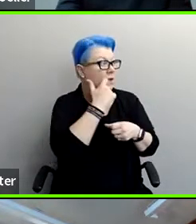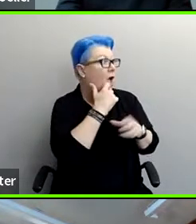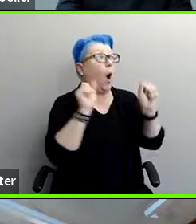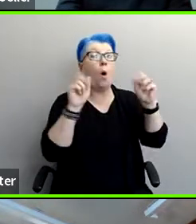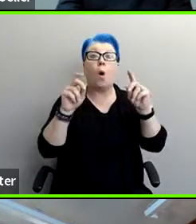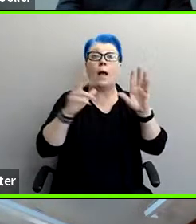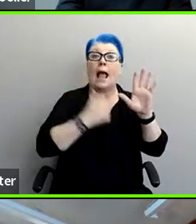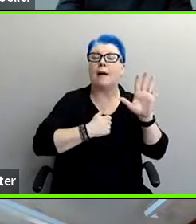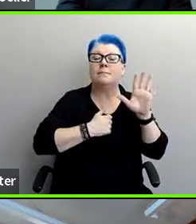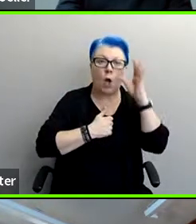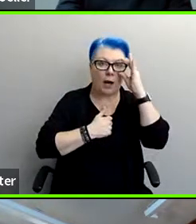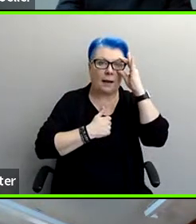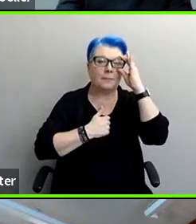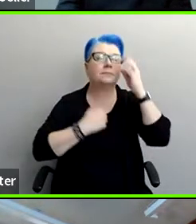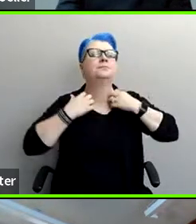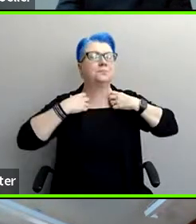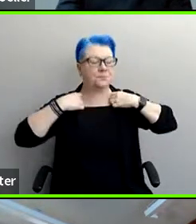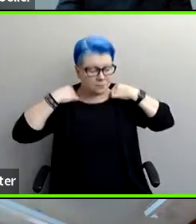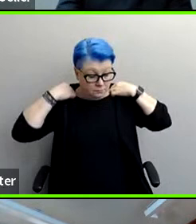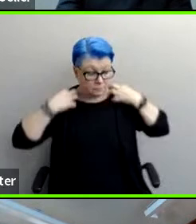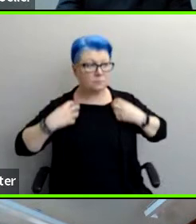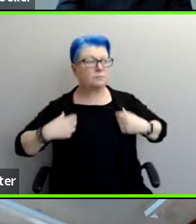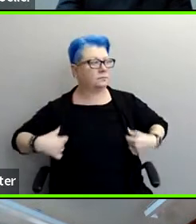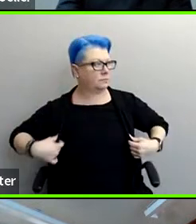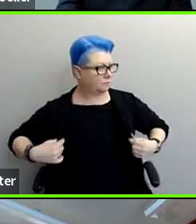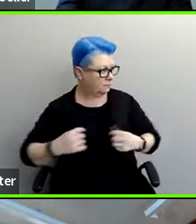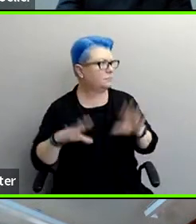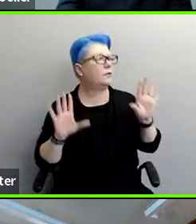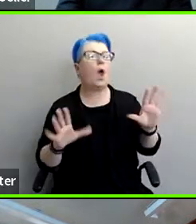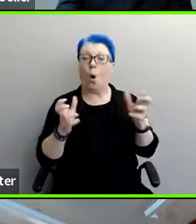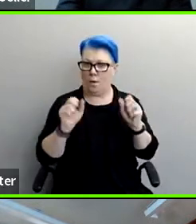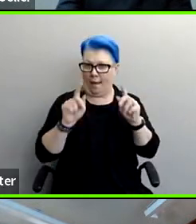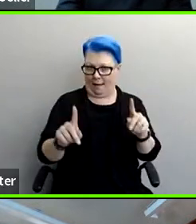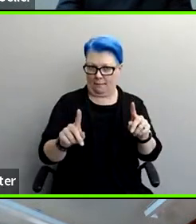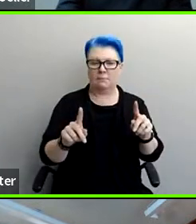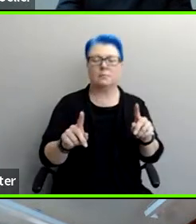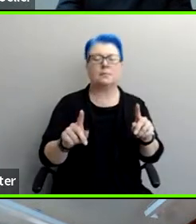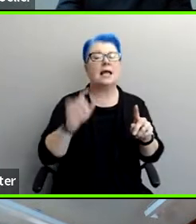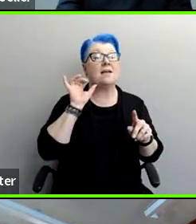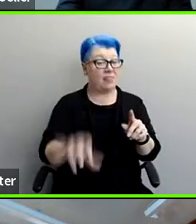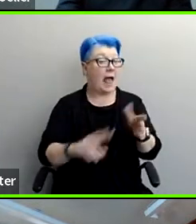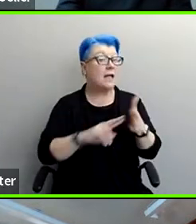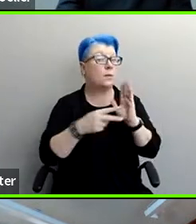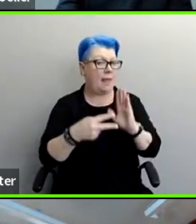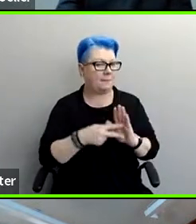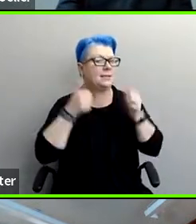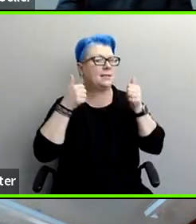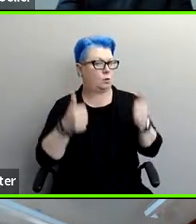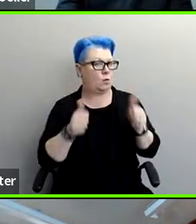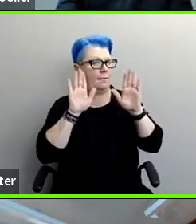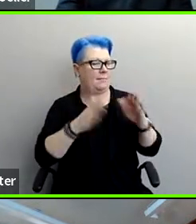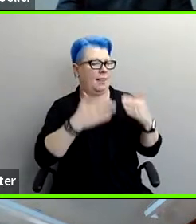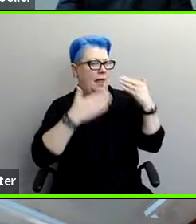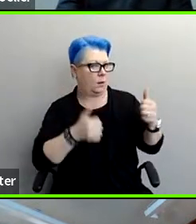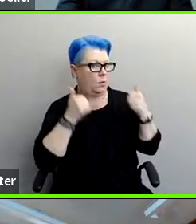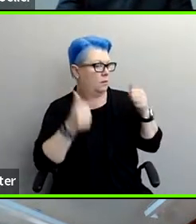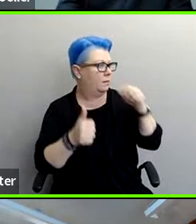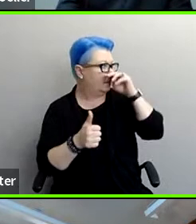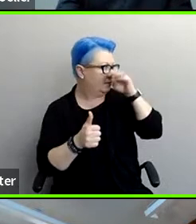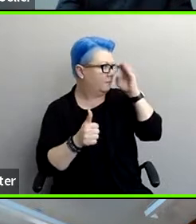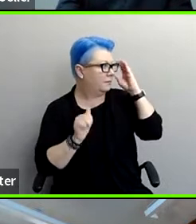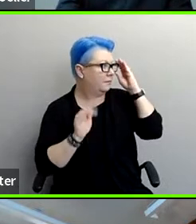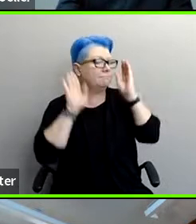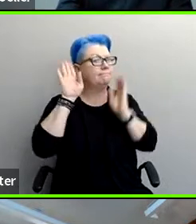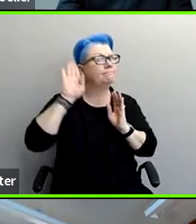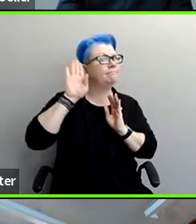didn't know that's what what you meant by training. Just to clarify But that. if that's what it means, Mhm. that's great, thank you. I just